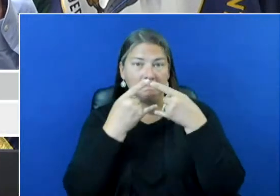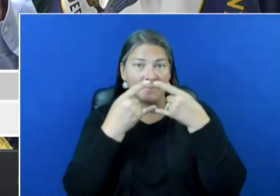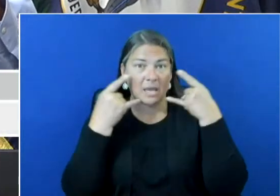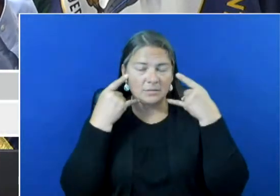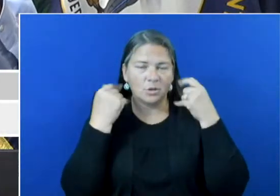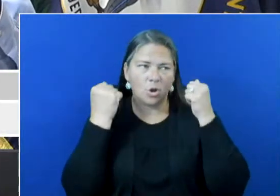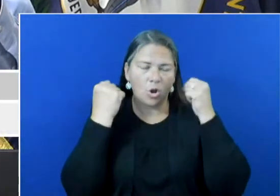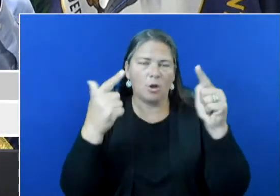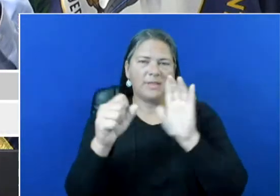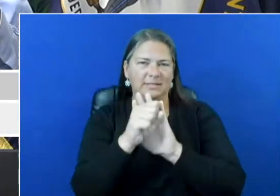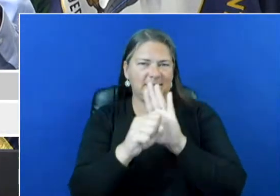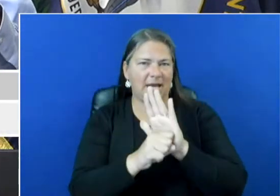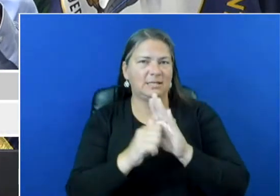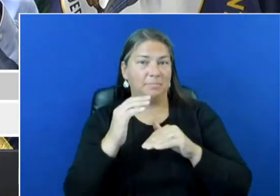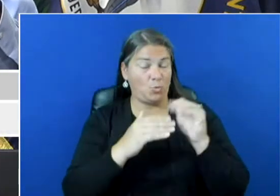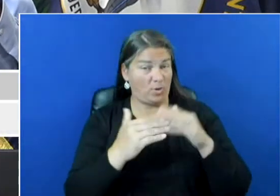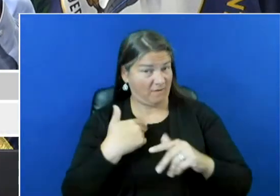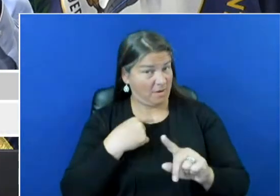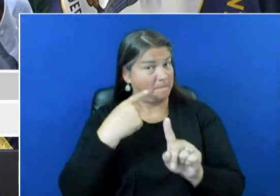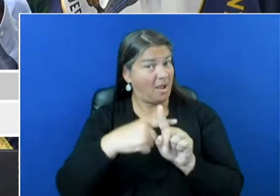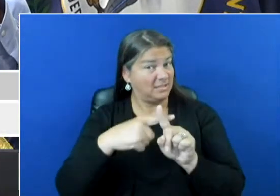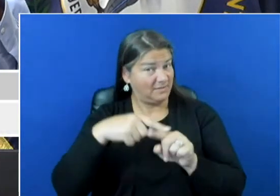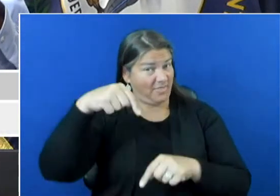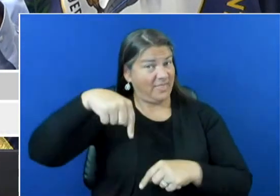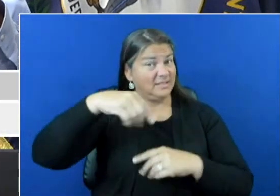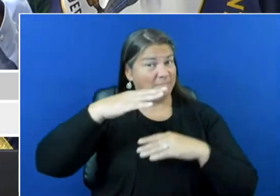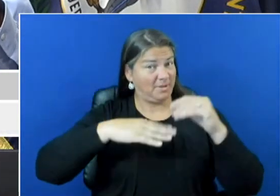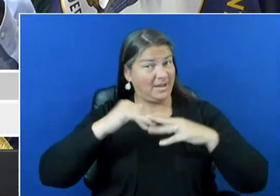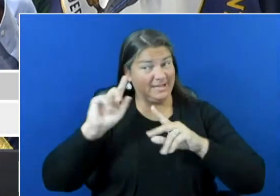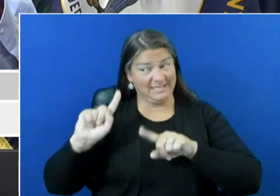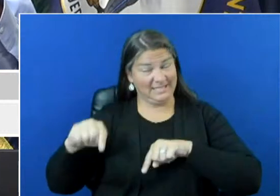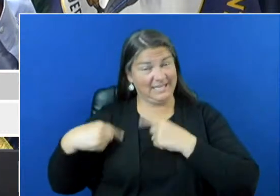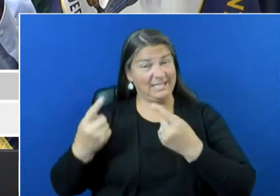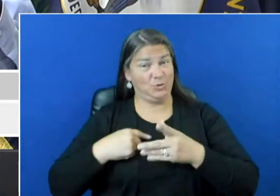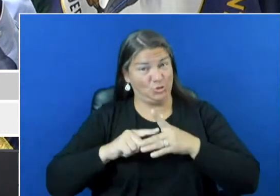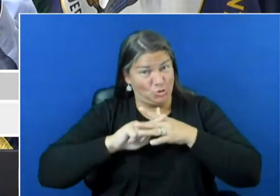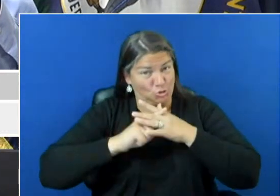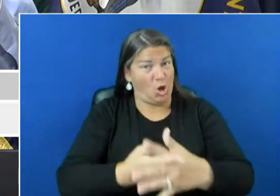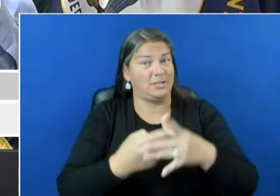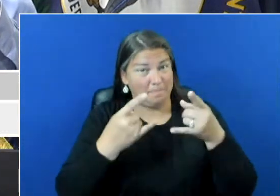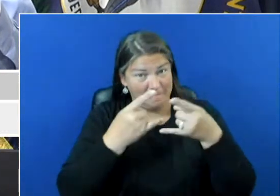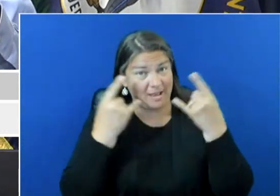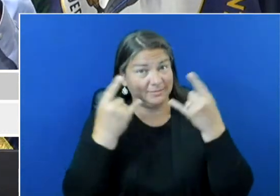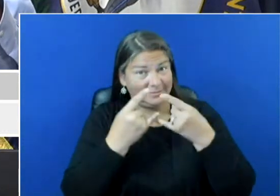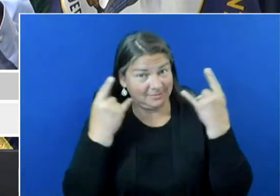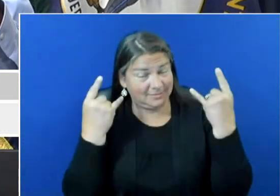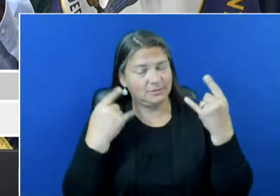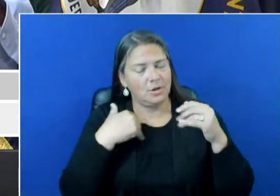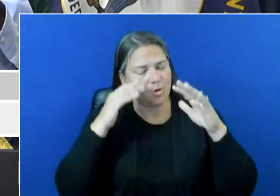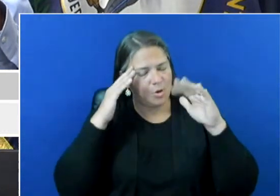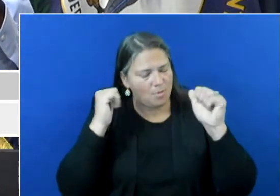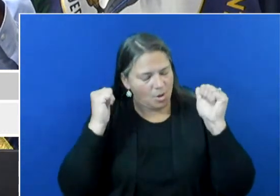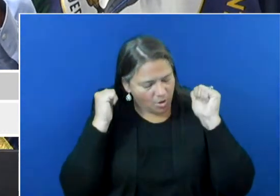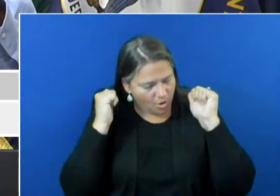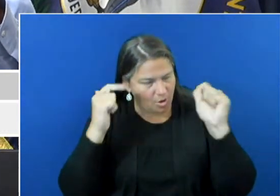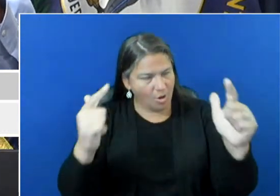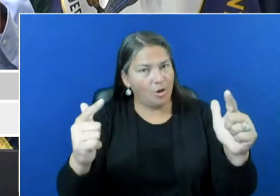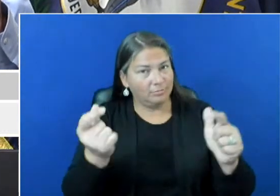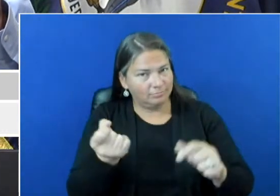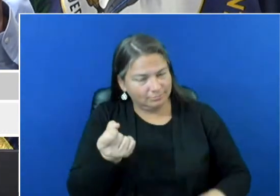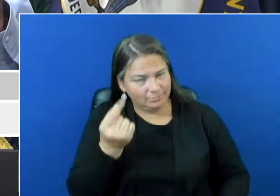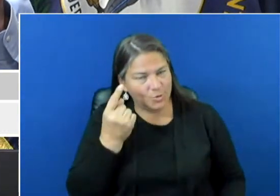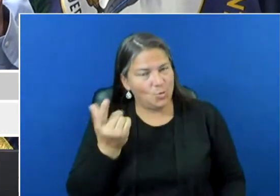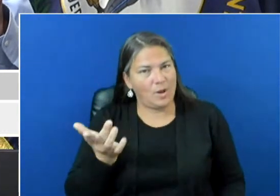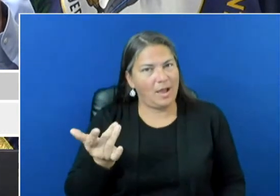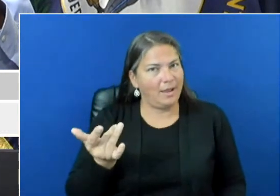have had positives in this building since we started masking. So I would hope that everybody gets why we're doing it,